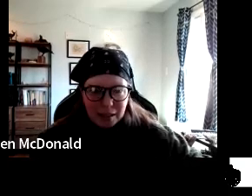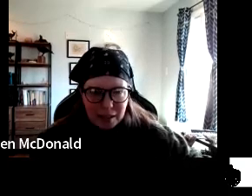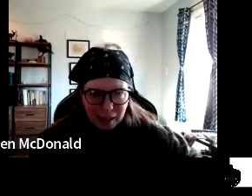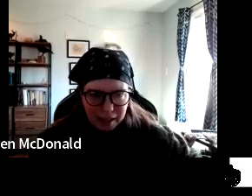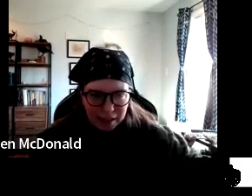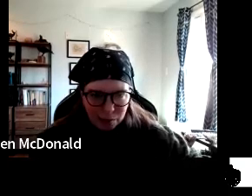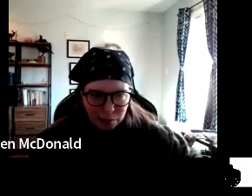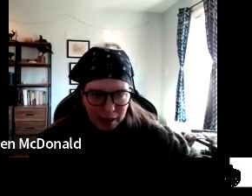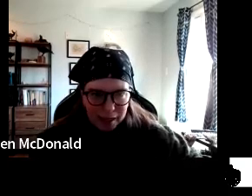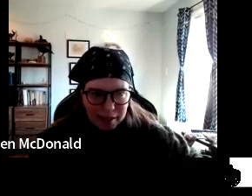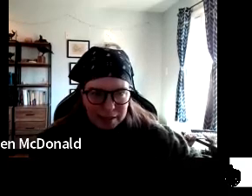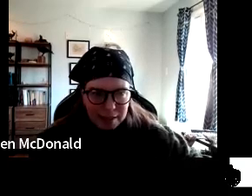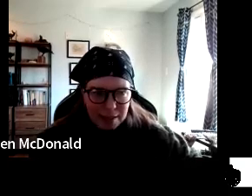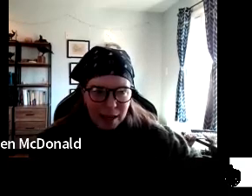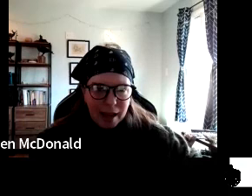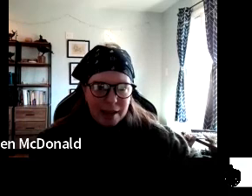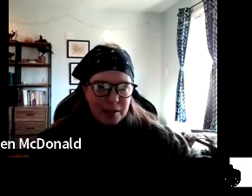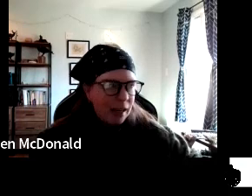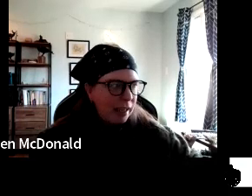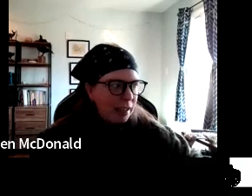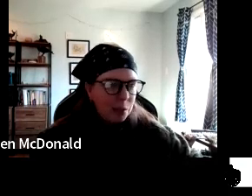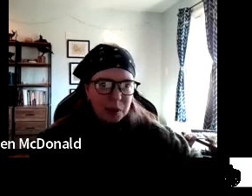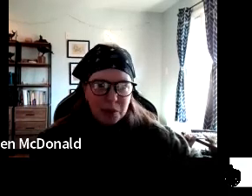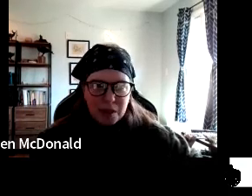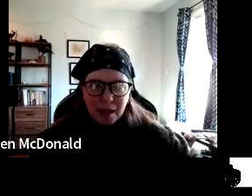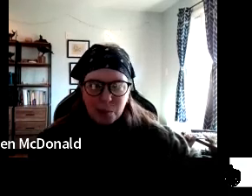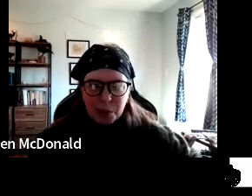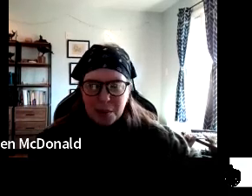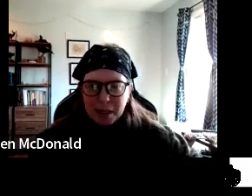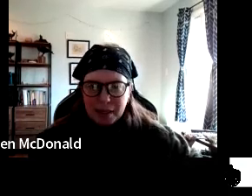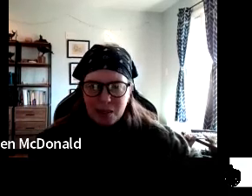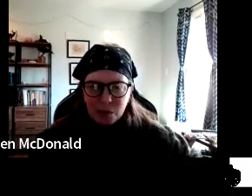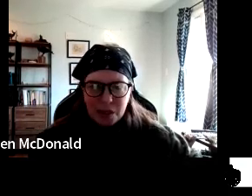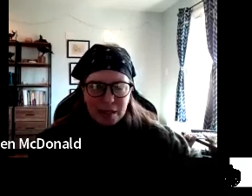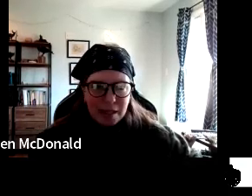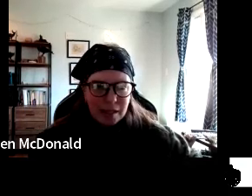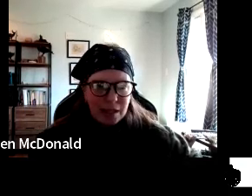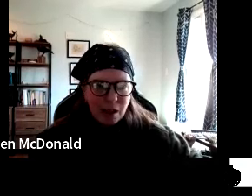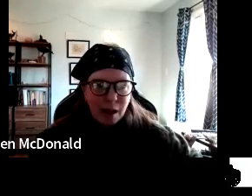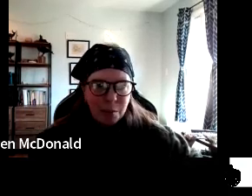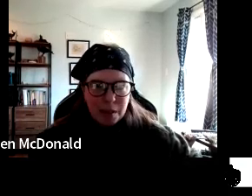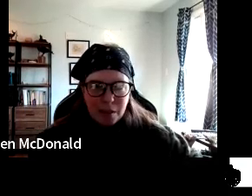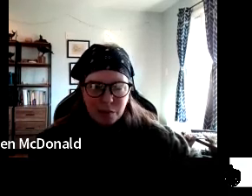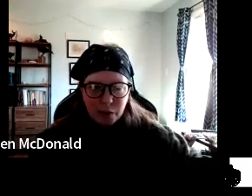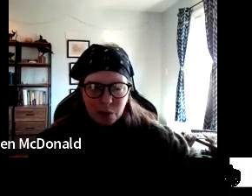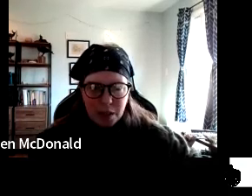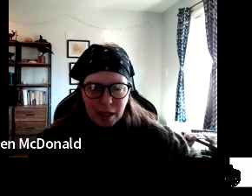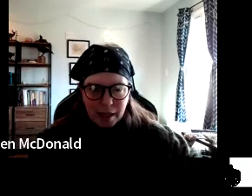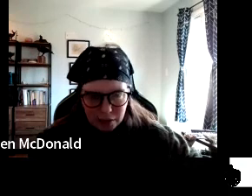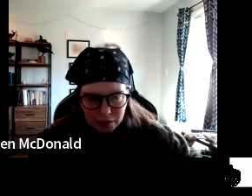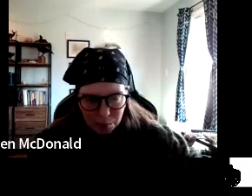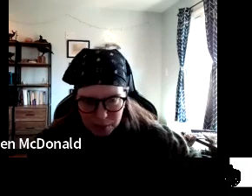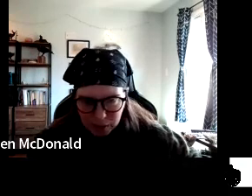it looks like Riley's has gotten, the balloon's gotten pretty big. So we see that the top is filled